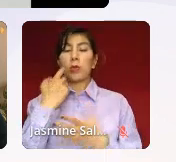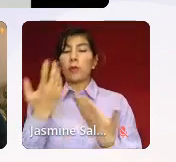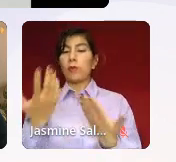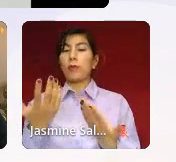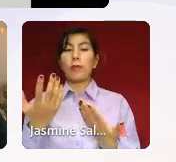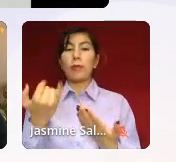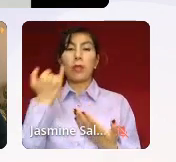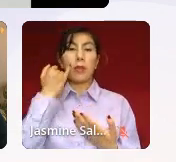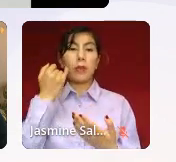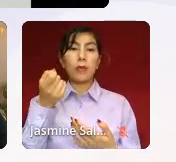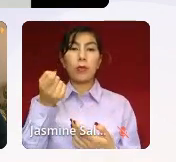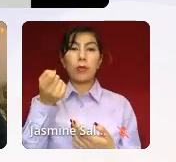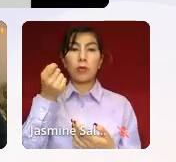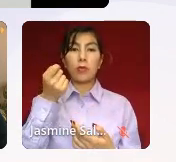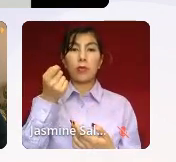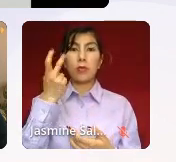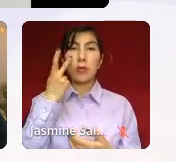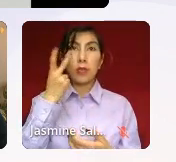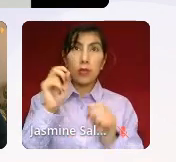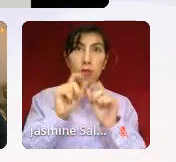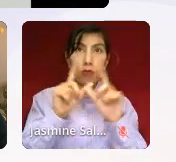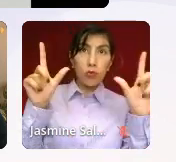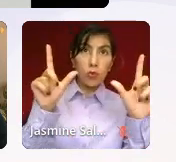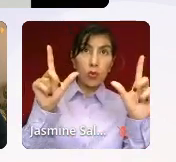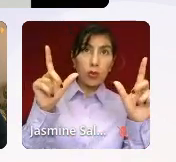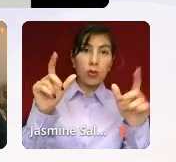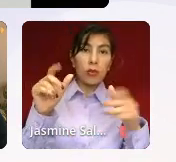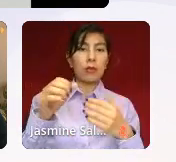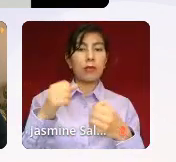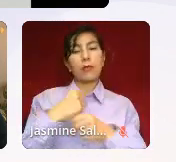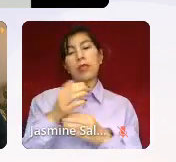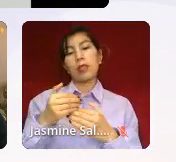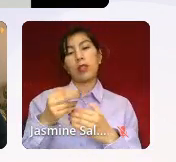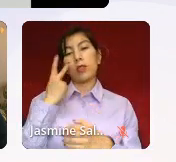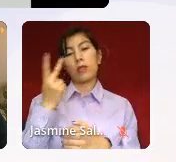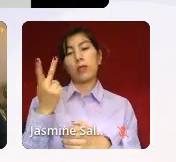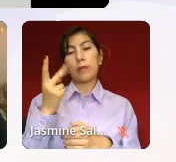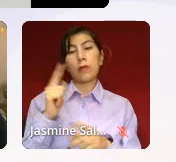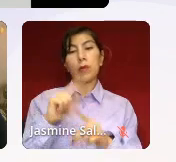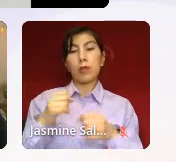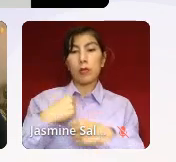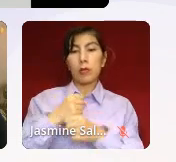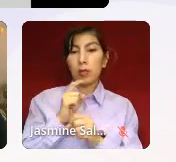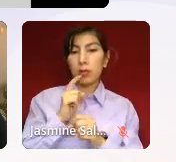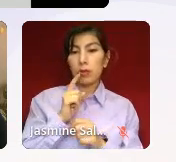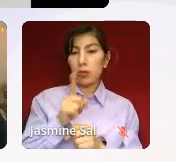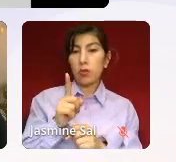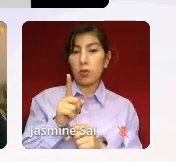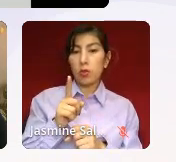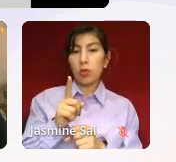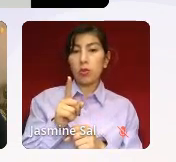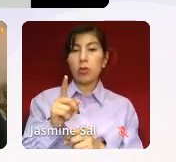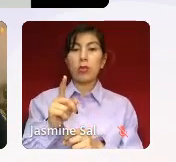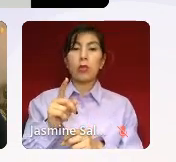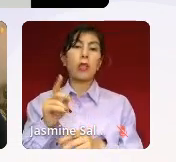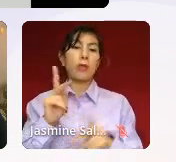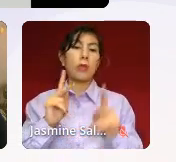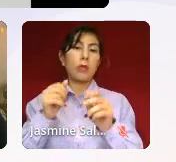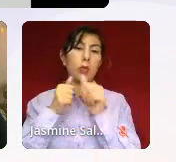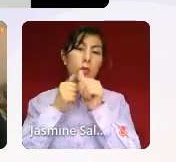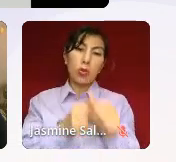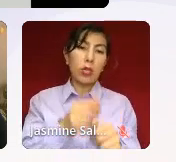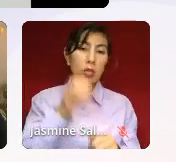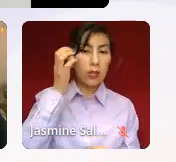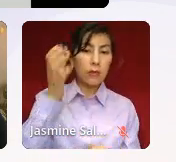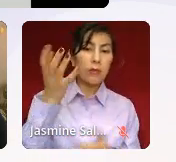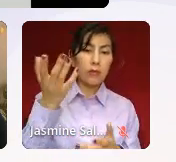If you get the full screen, obviously it makes it easier to see. But just wanted to make sure that folks are sort of tracking with us. So we're going to sort